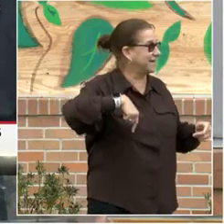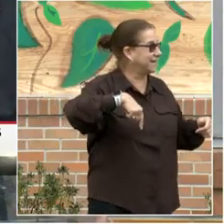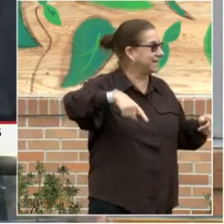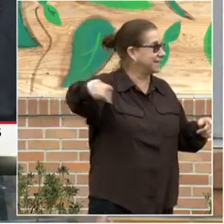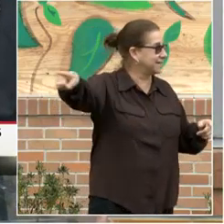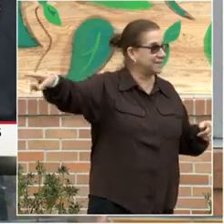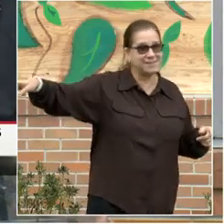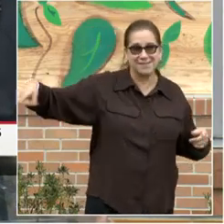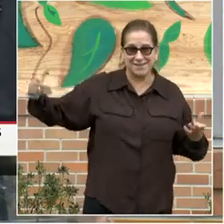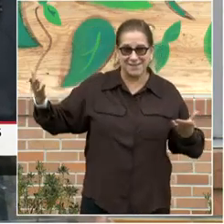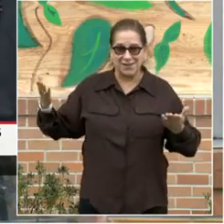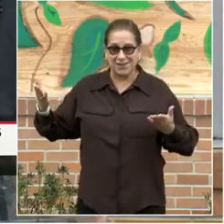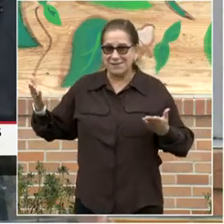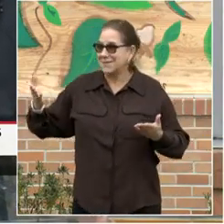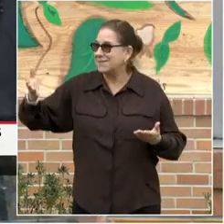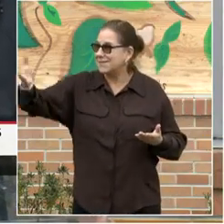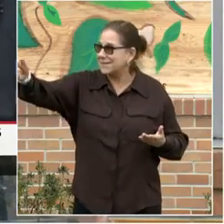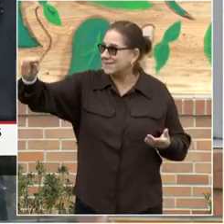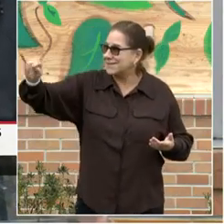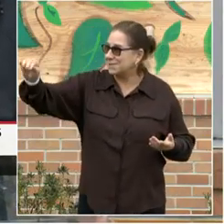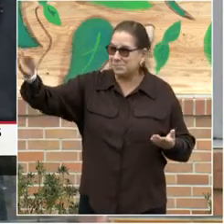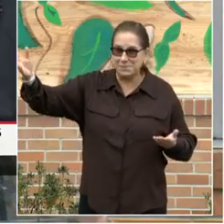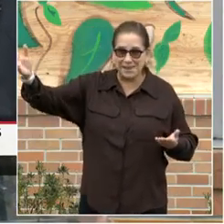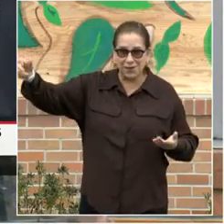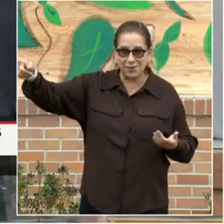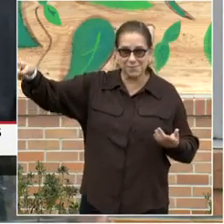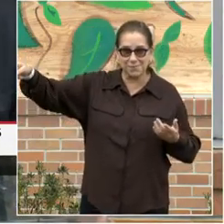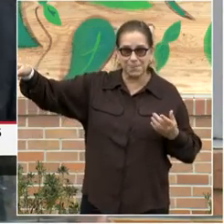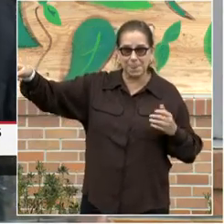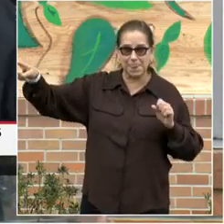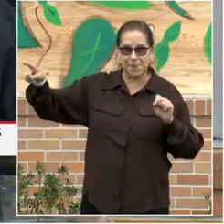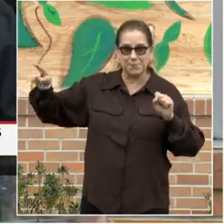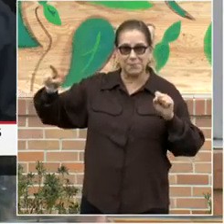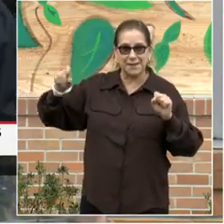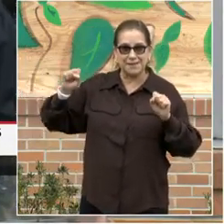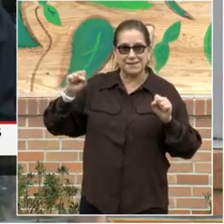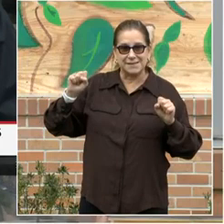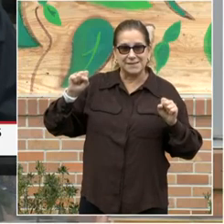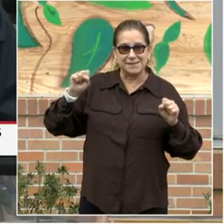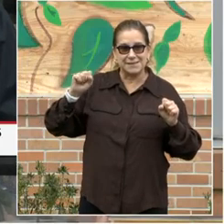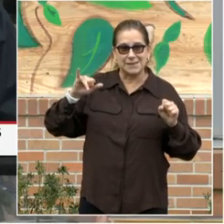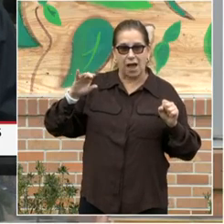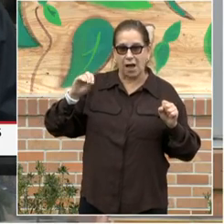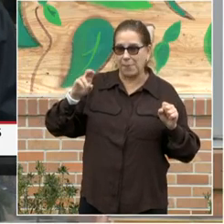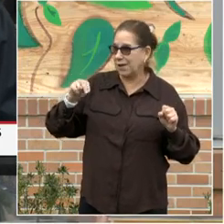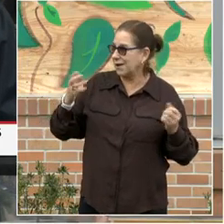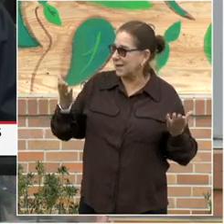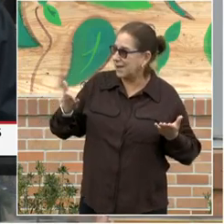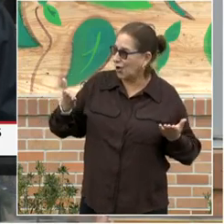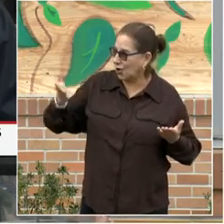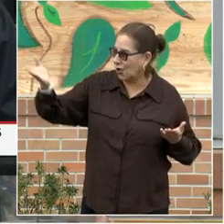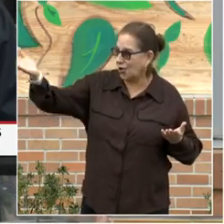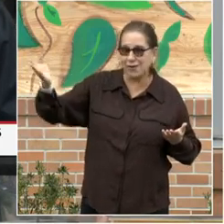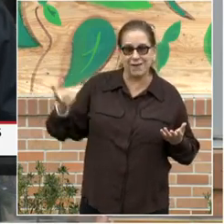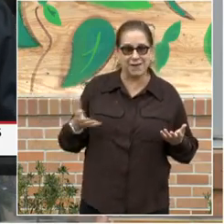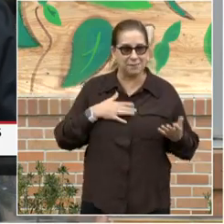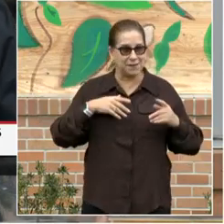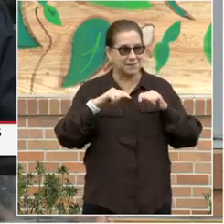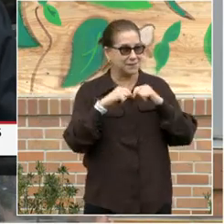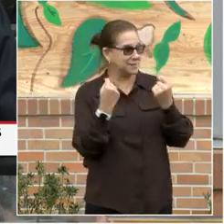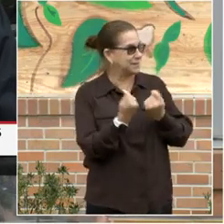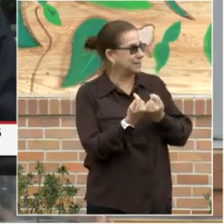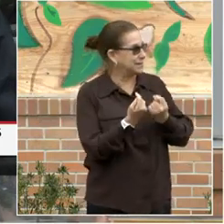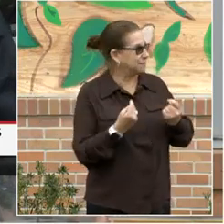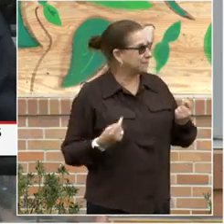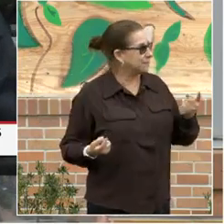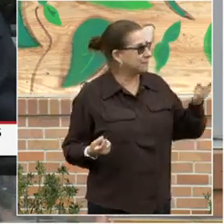and Sabanglay Cook, they're going to raise their hands and their umbrella. You're going to see them about any questions about these programs about to lay out. So the mayor